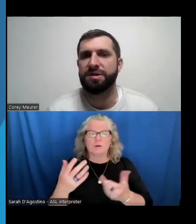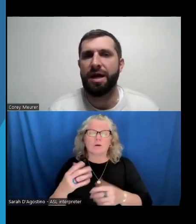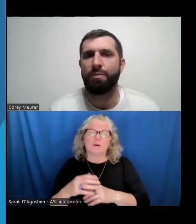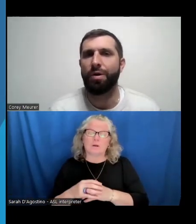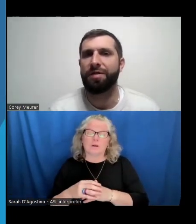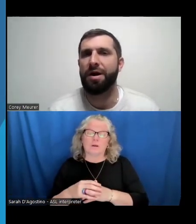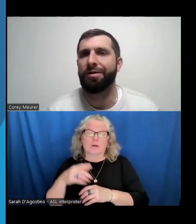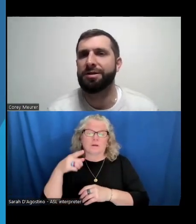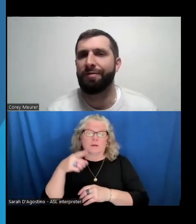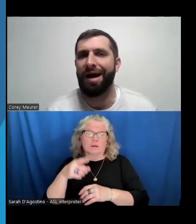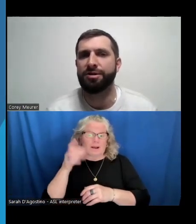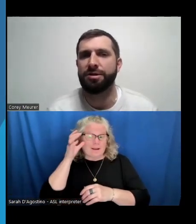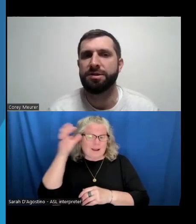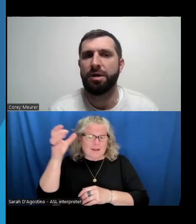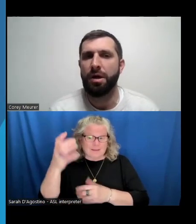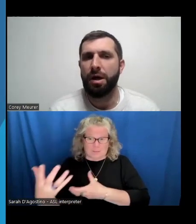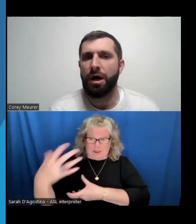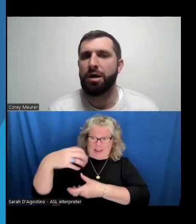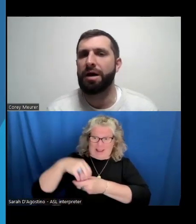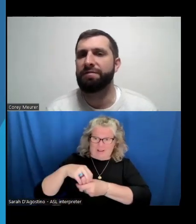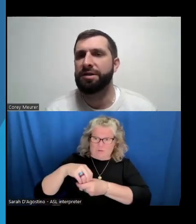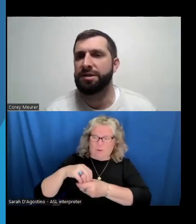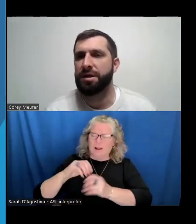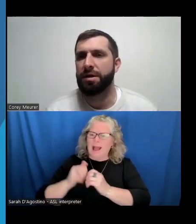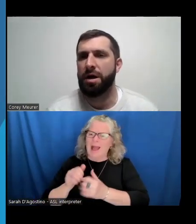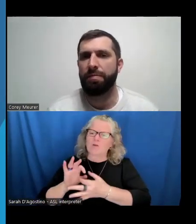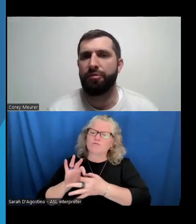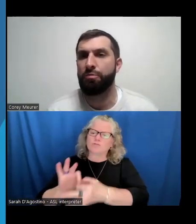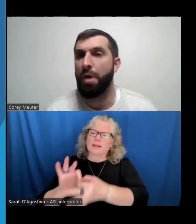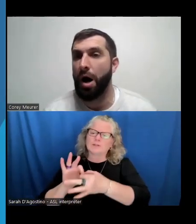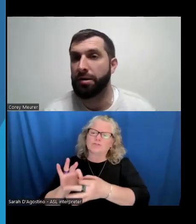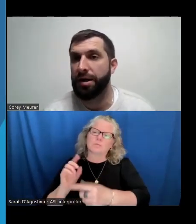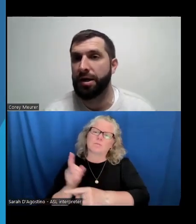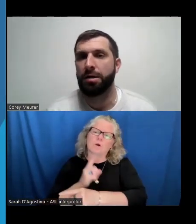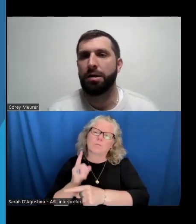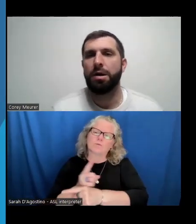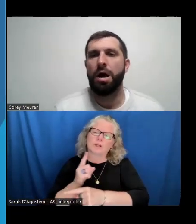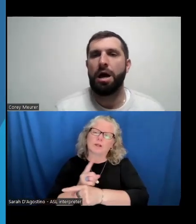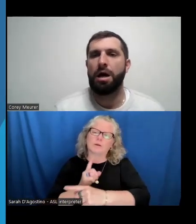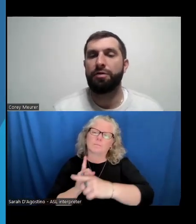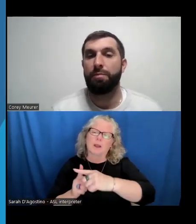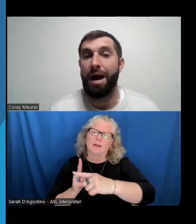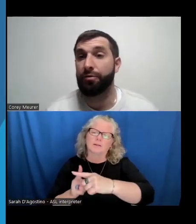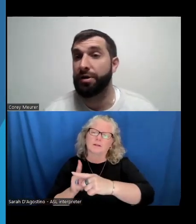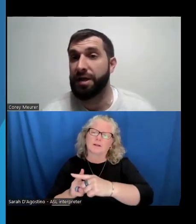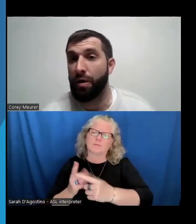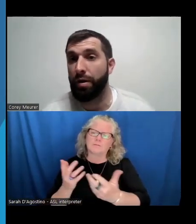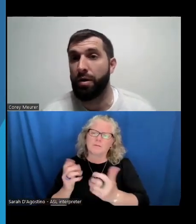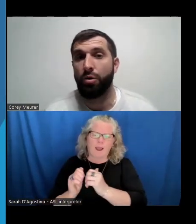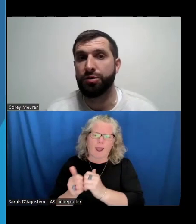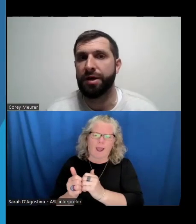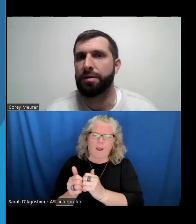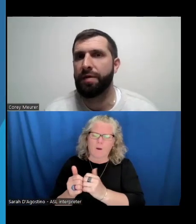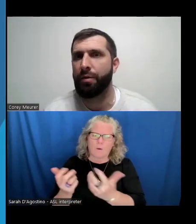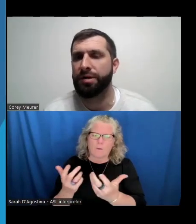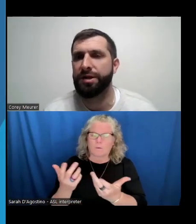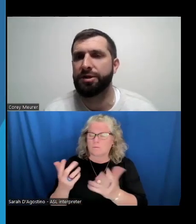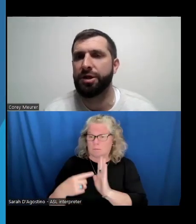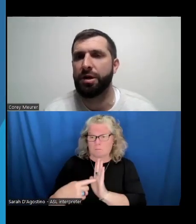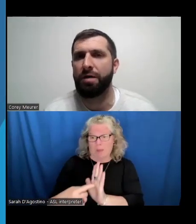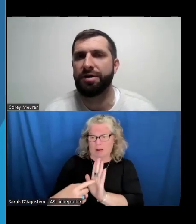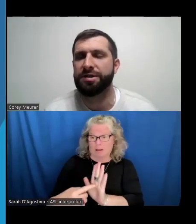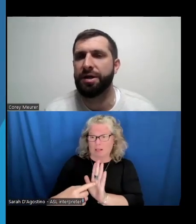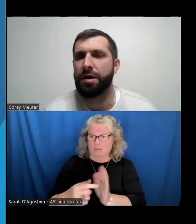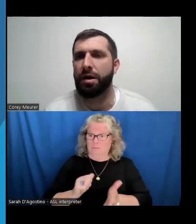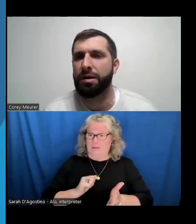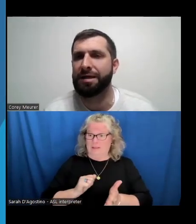to do the same within our interactions? A lot of this is going to come through modeling, the boundaries that we're holding, that we're